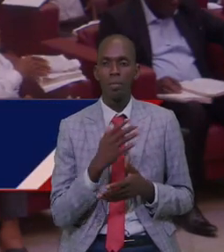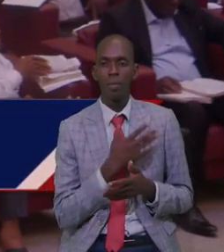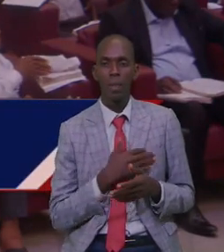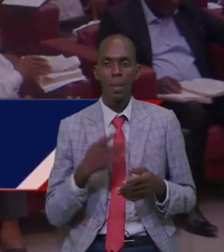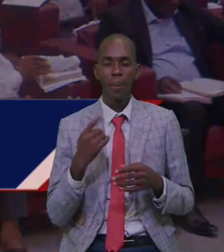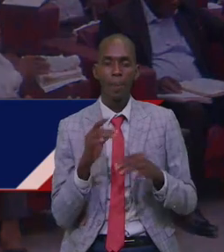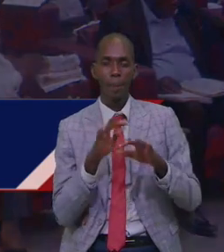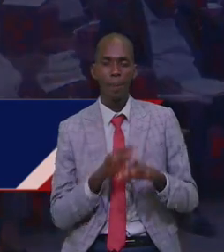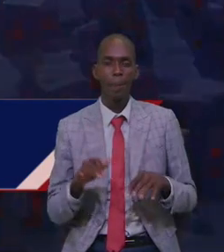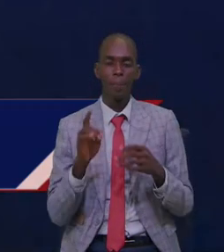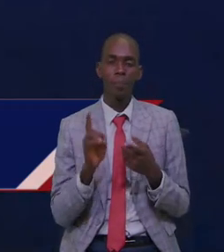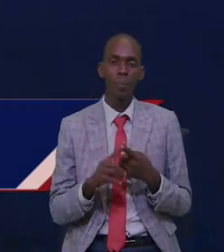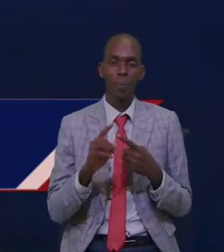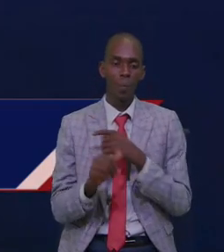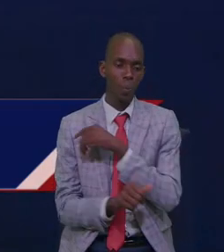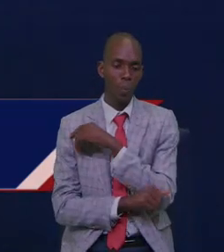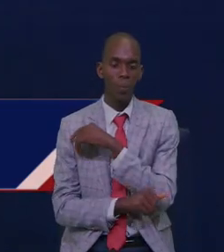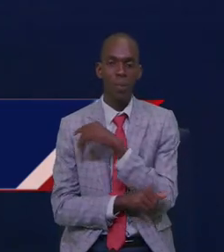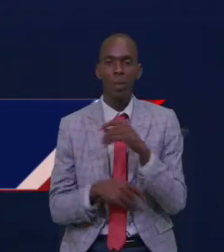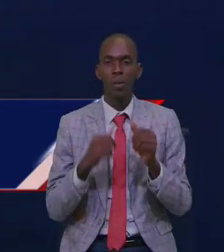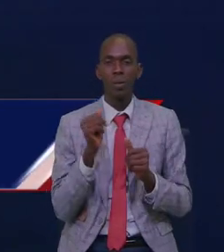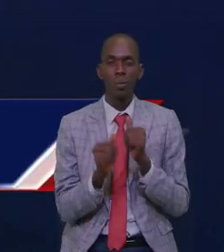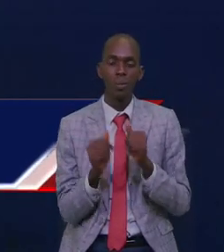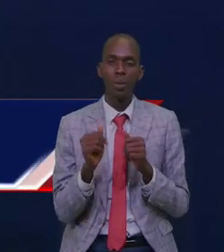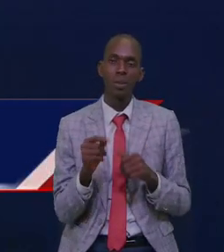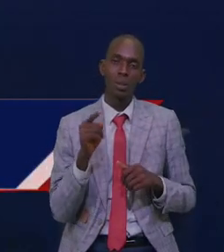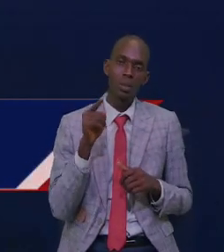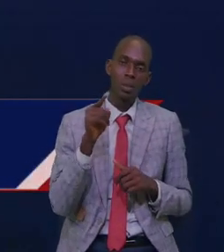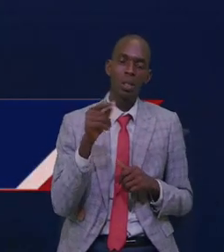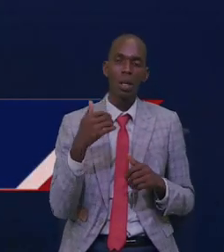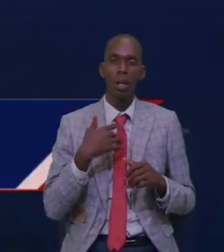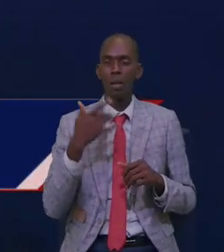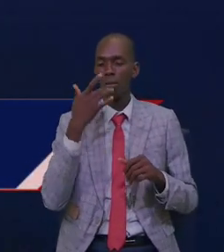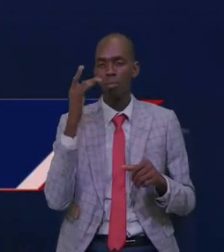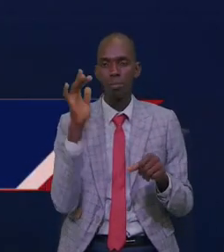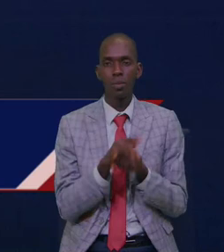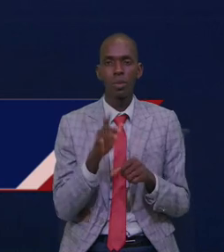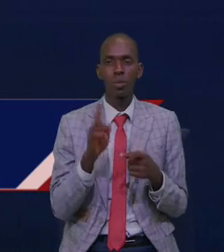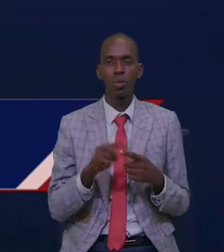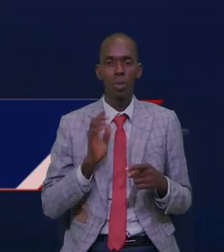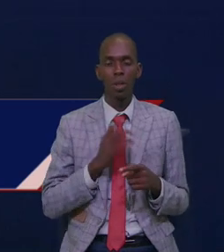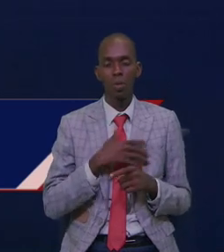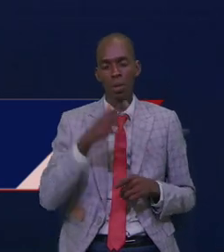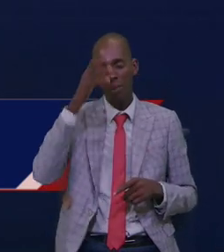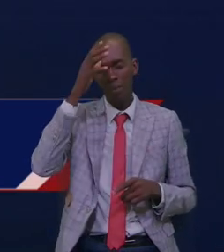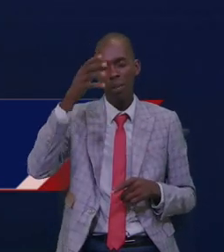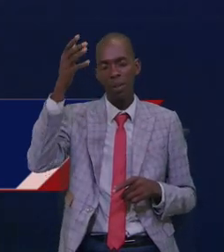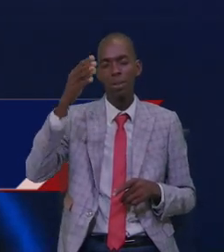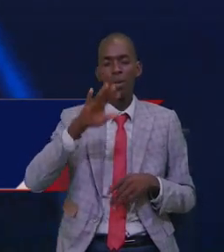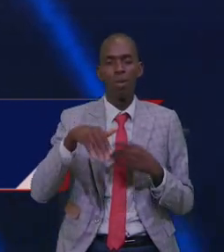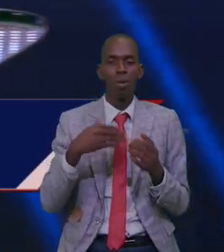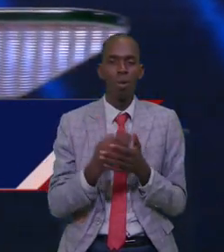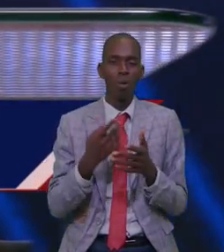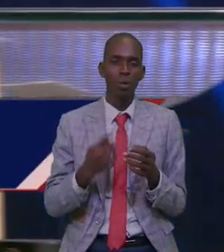to Abraham, which thou hast sworn unto our fathers from the days